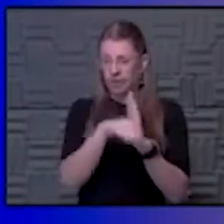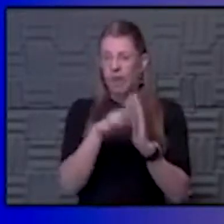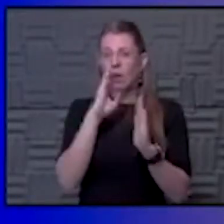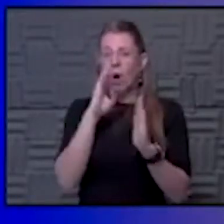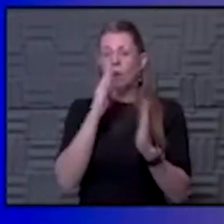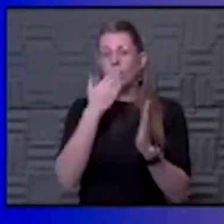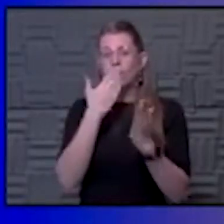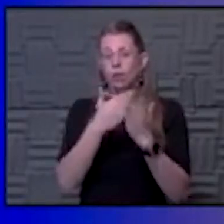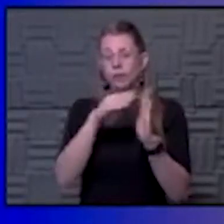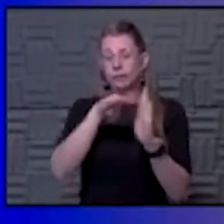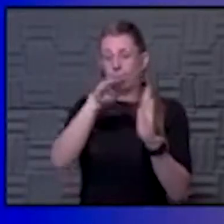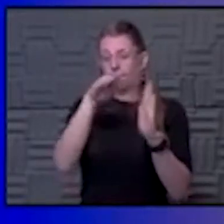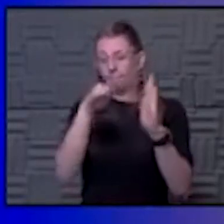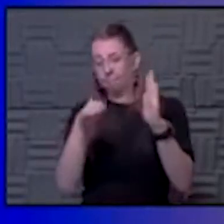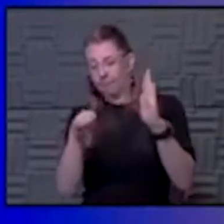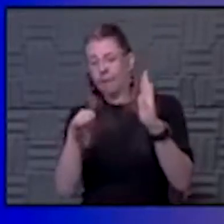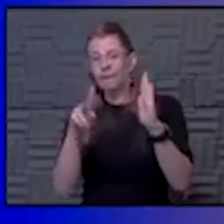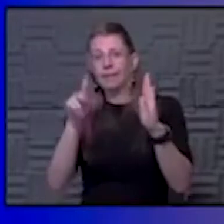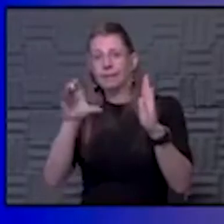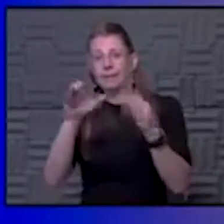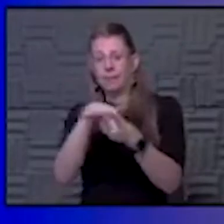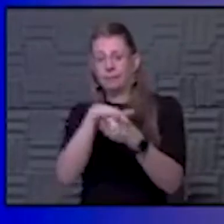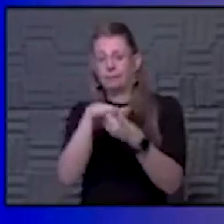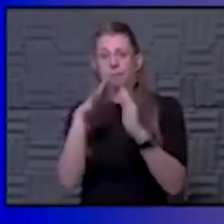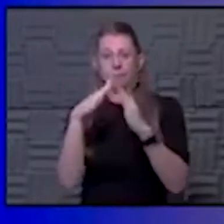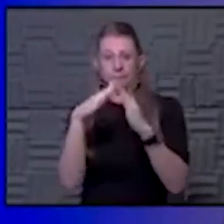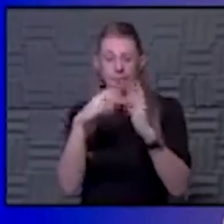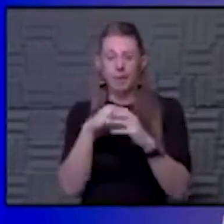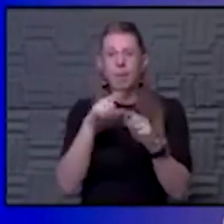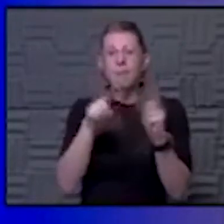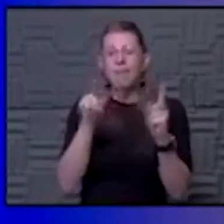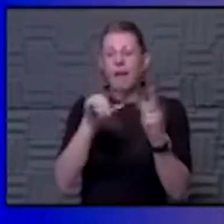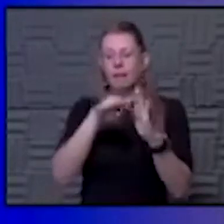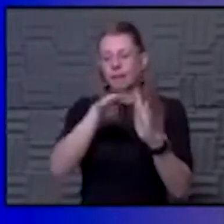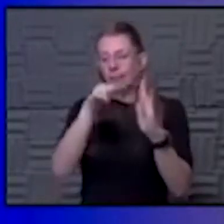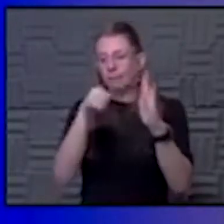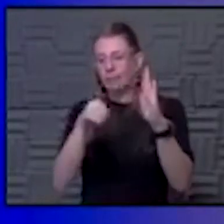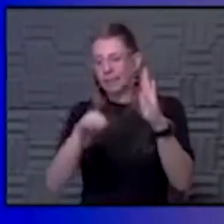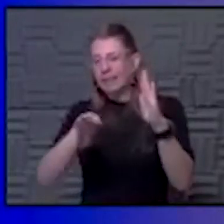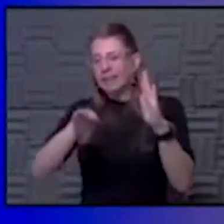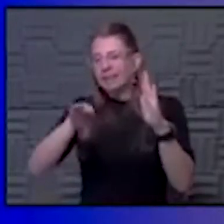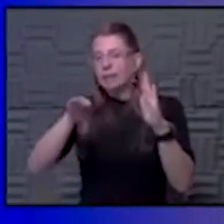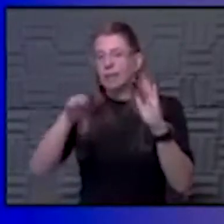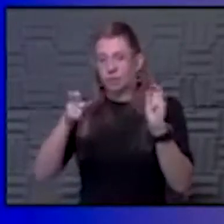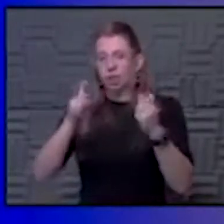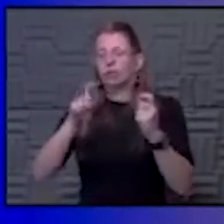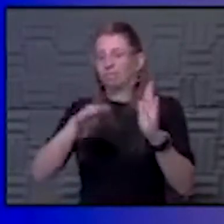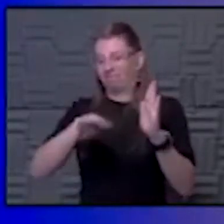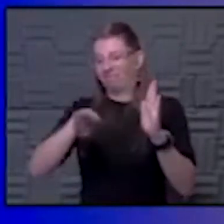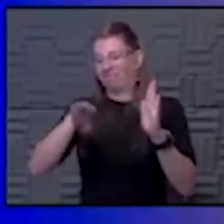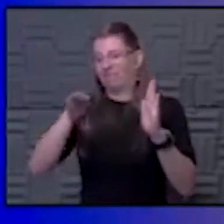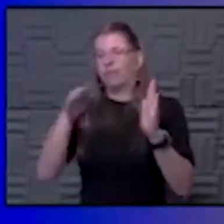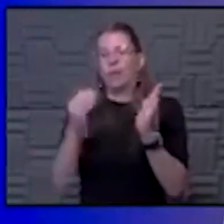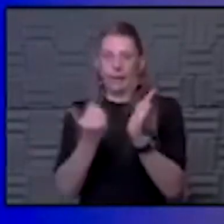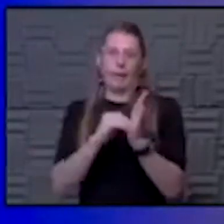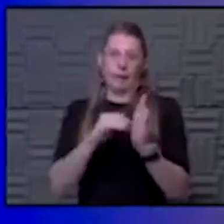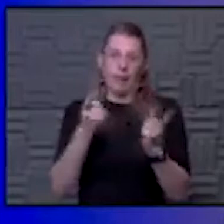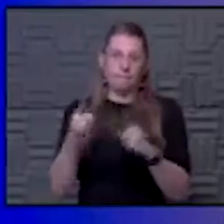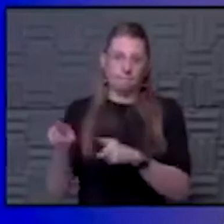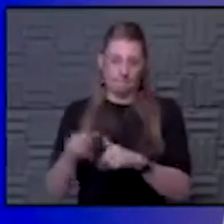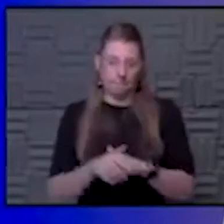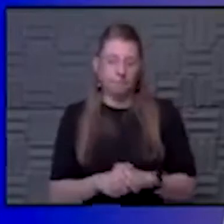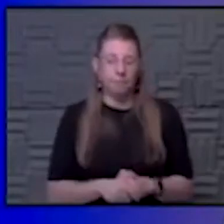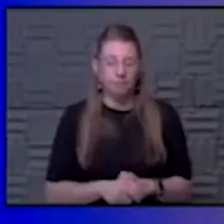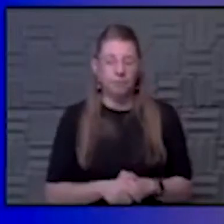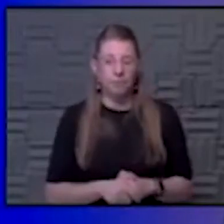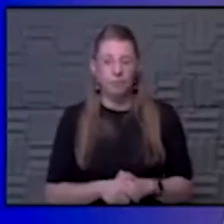dip in the overall numbers in the Kansas City metro area, but then that dip changed and then there were increases again. So I think it's just something